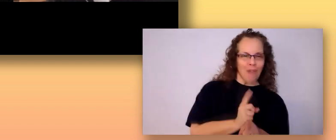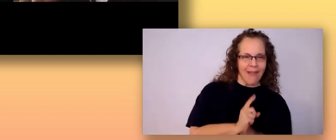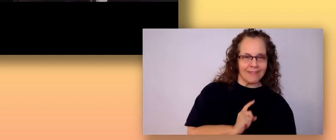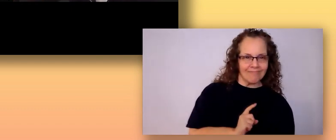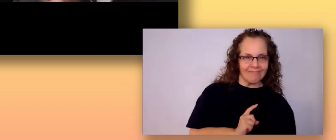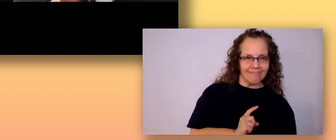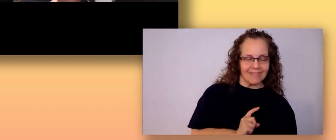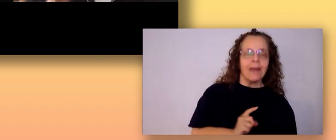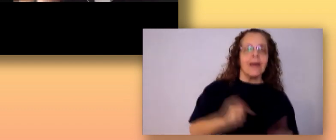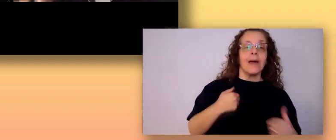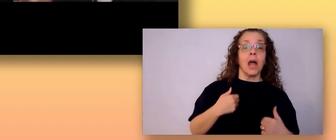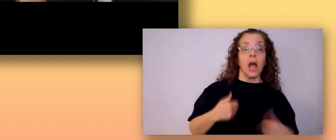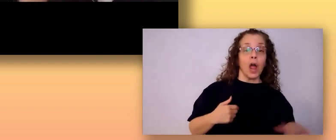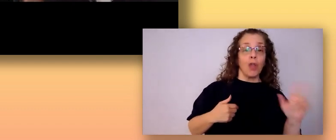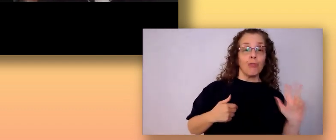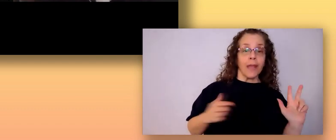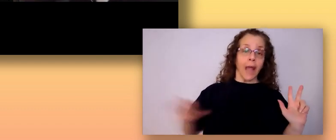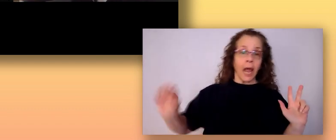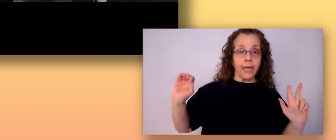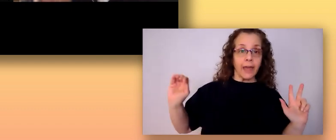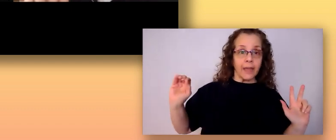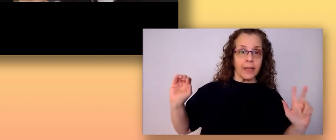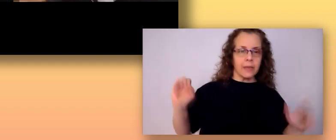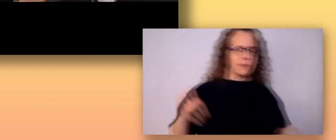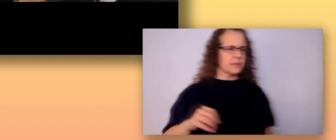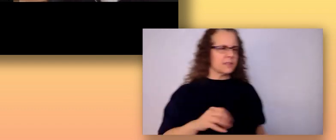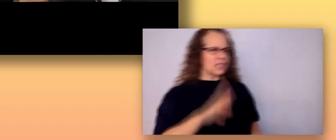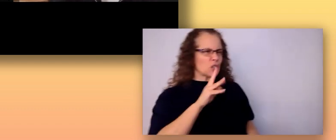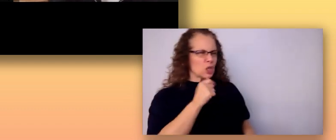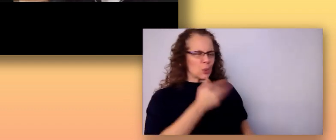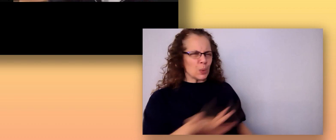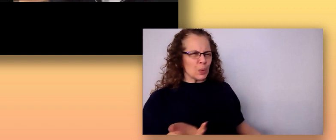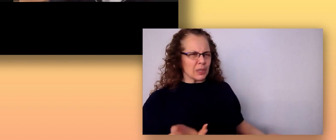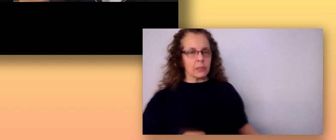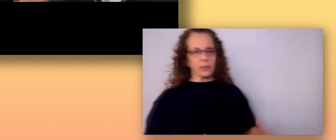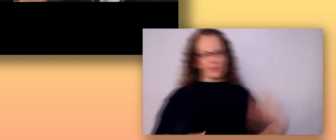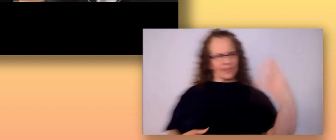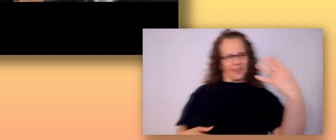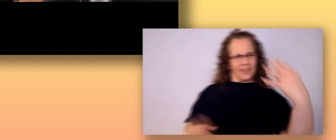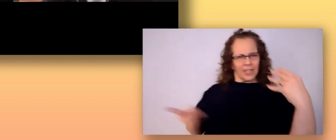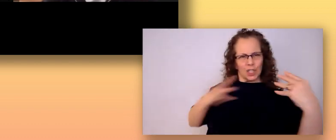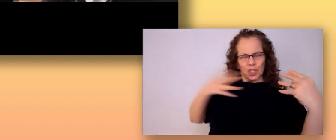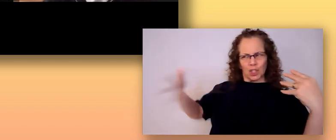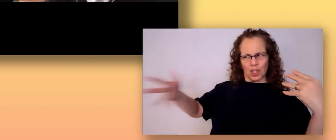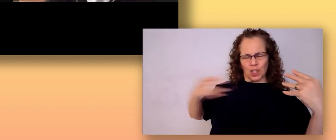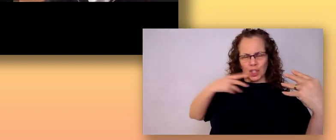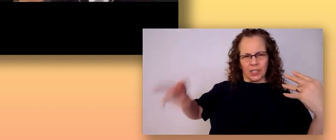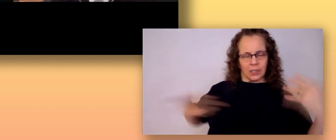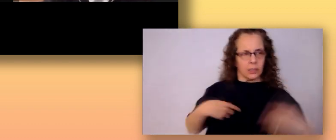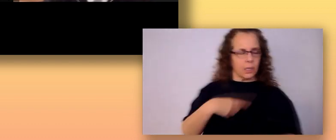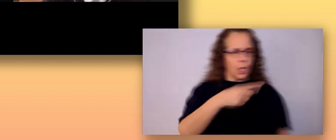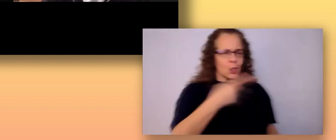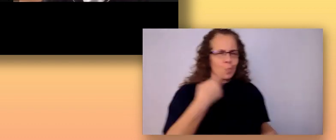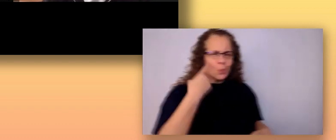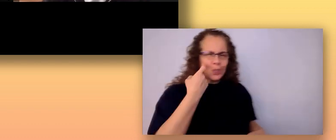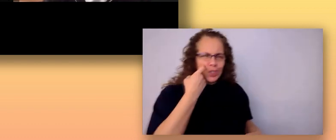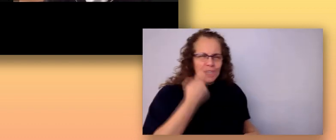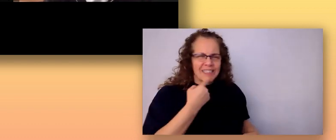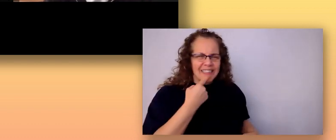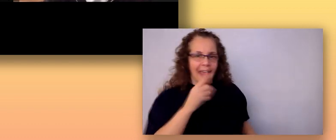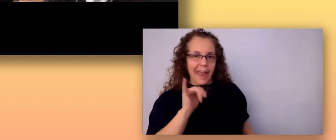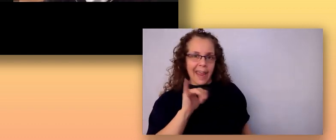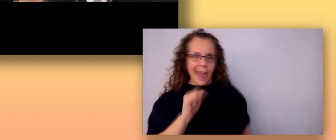The score is 3-0. Who are you talking to? What? I'm doing my vlog, dude. Shut up. Did you just call yourself your